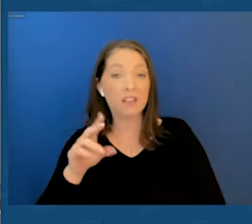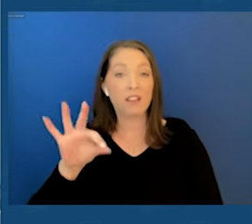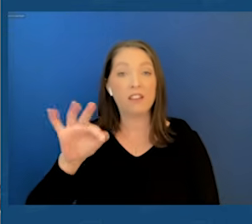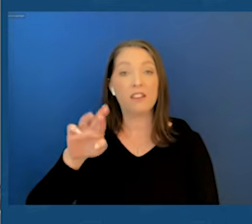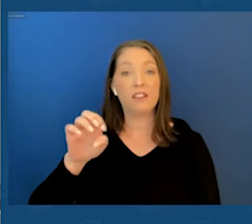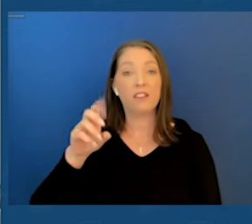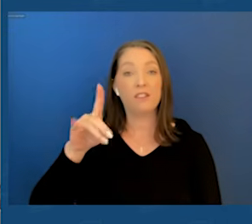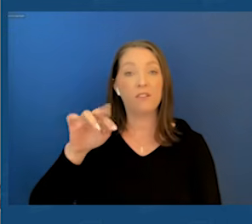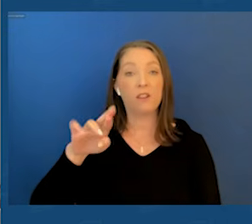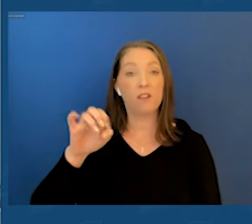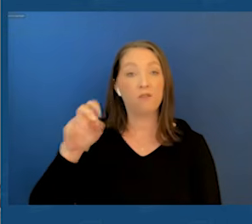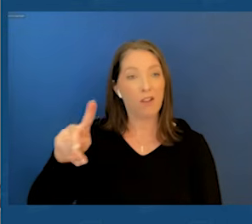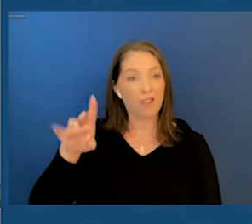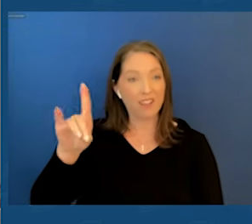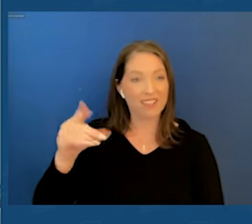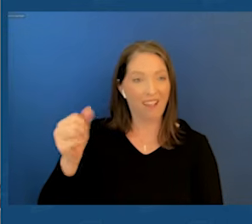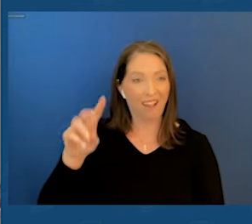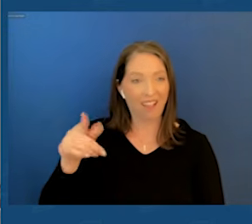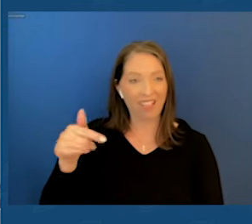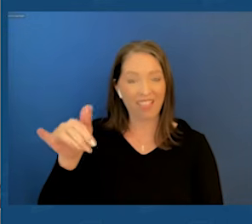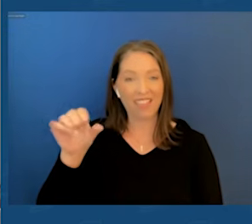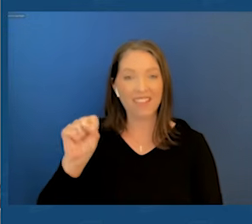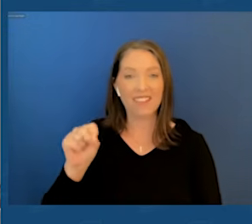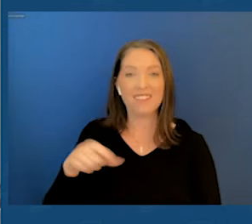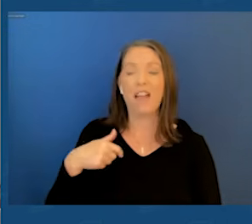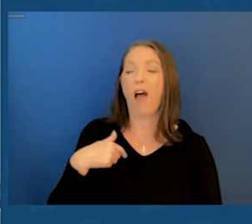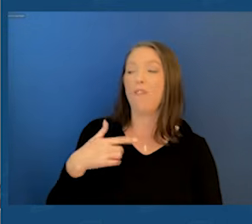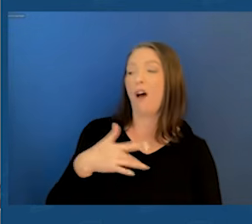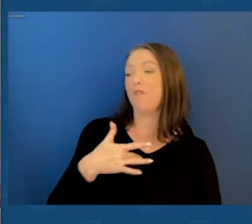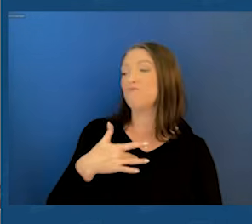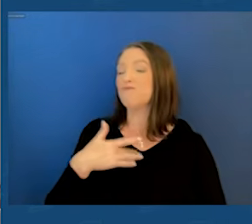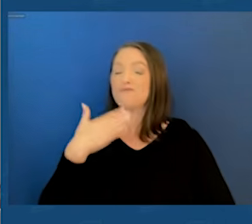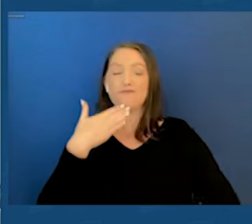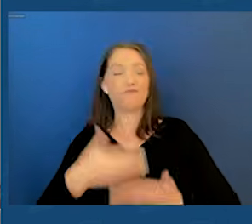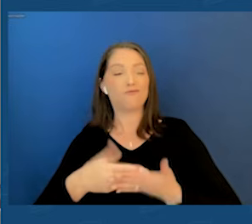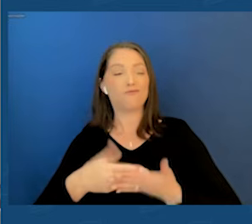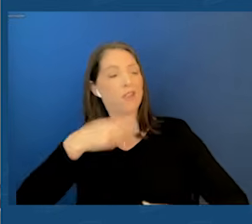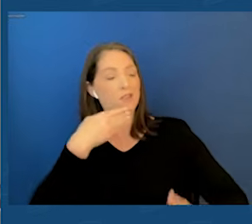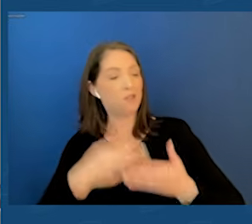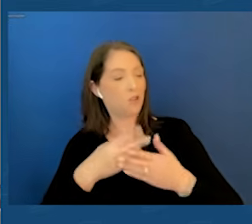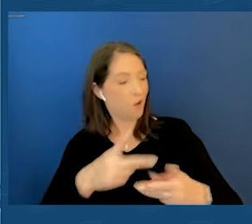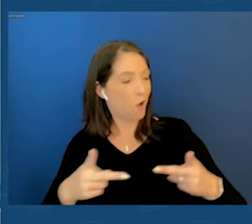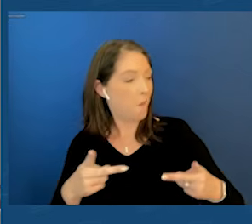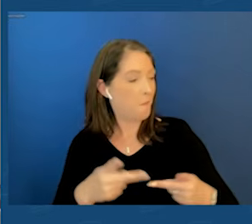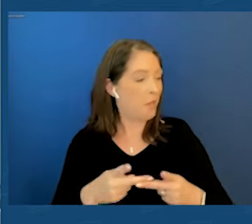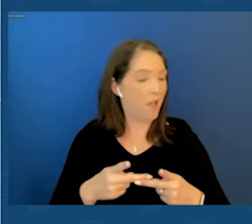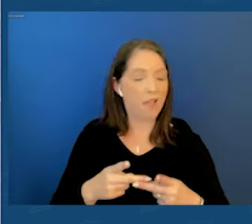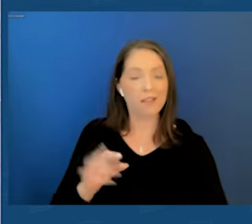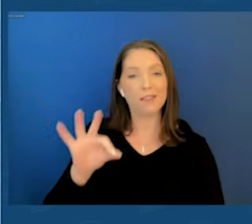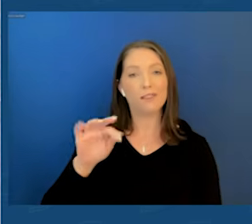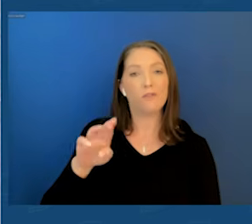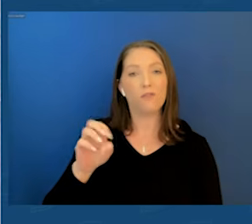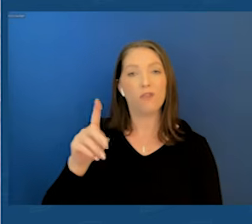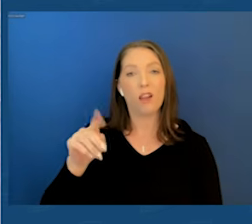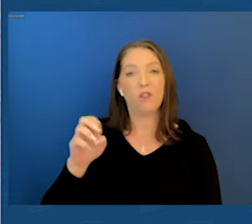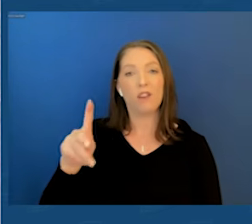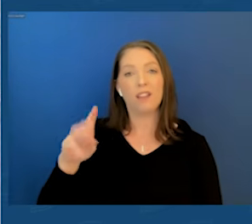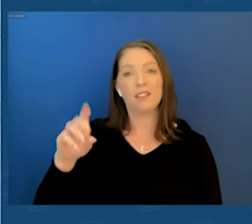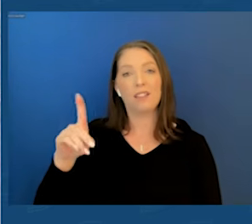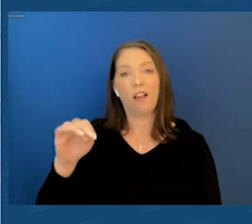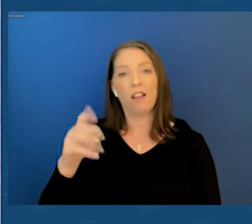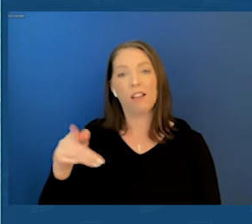guarding us. I saw good. I know that this is a good place when Frederick Douglass has it. But I want to dedicate